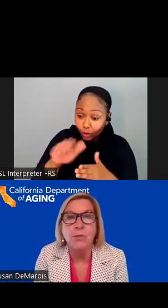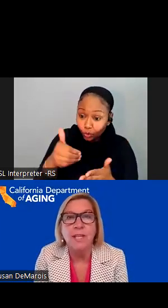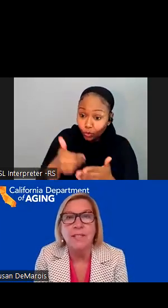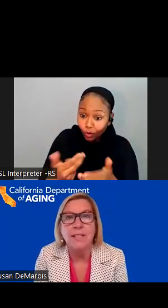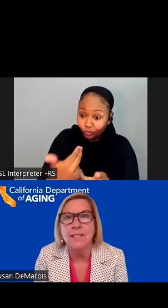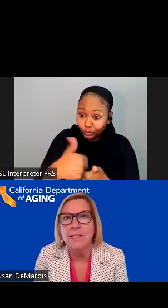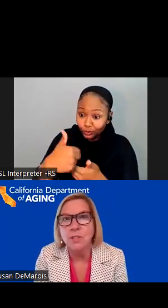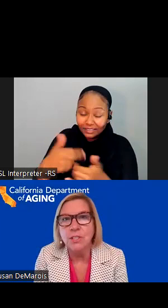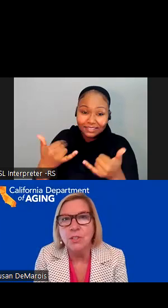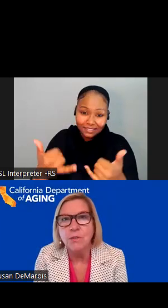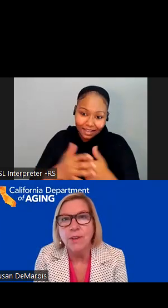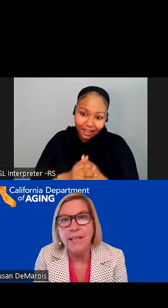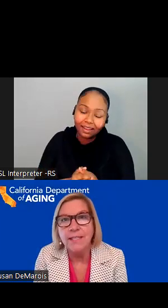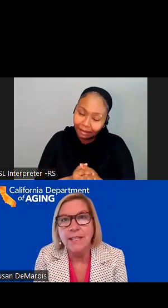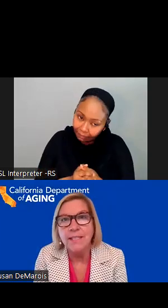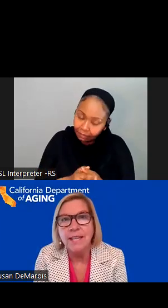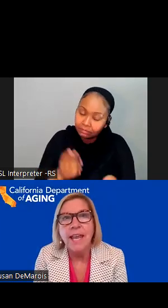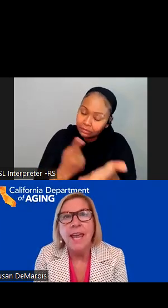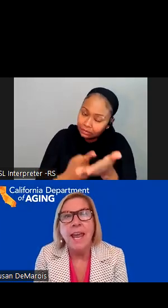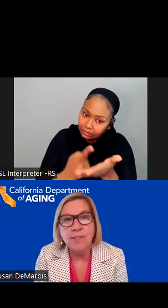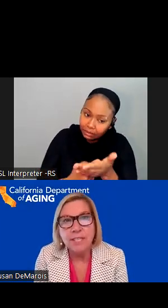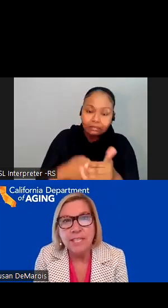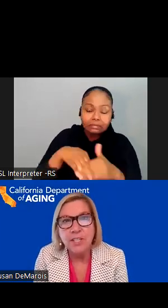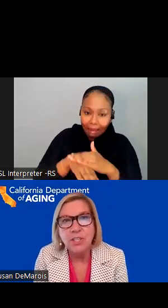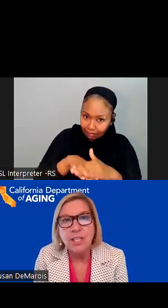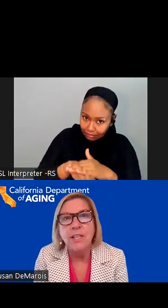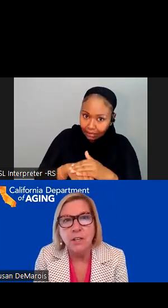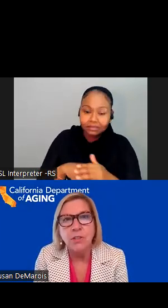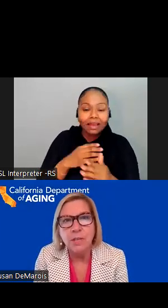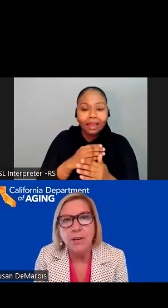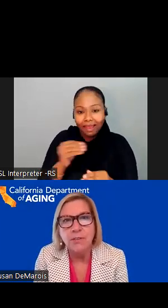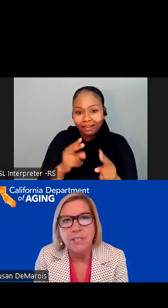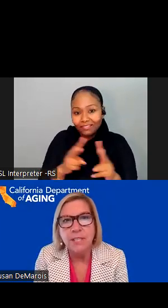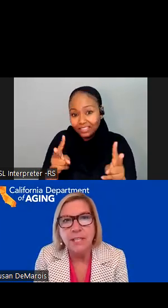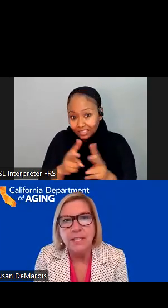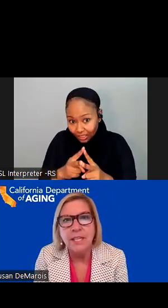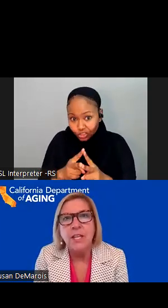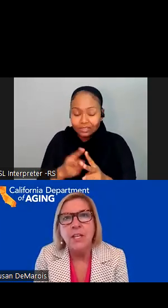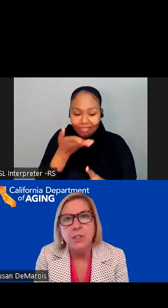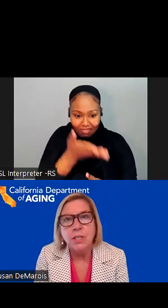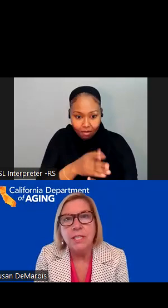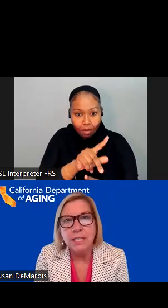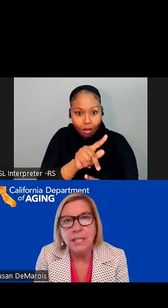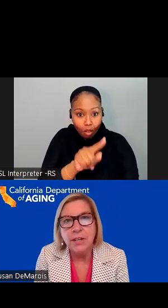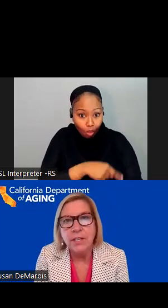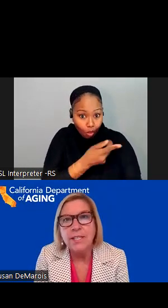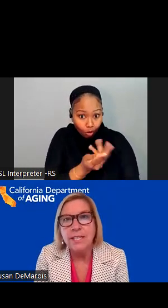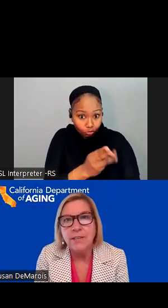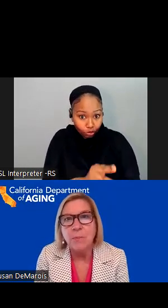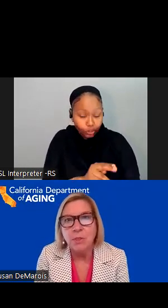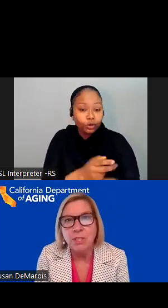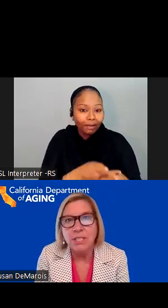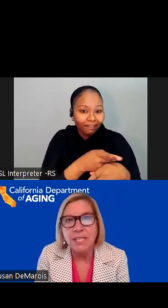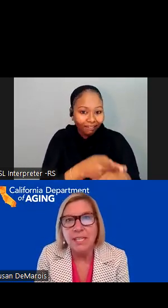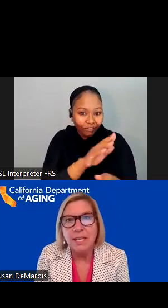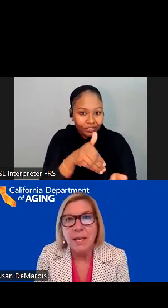to address the essential issue of access and visitation in long-term care facilities during a declared state